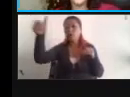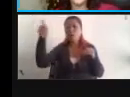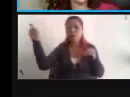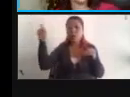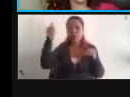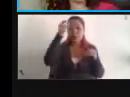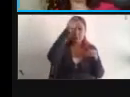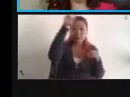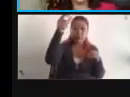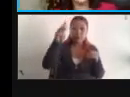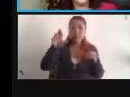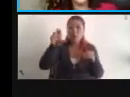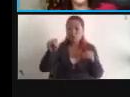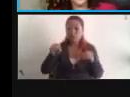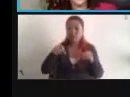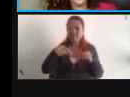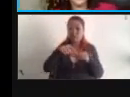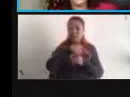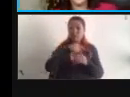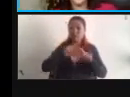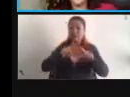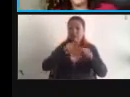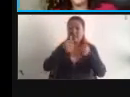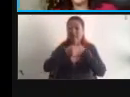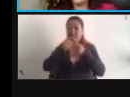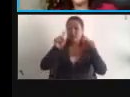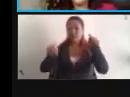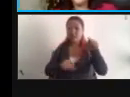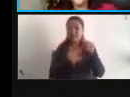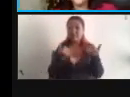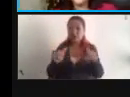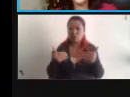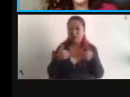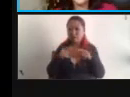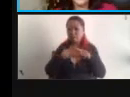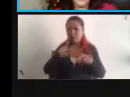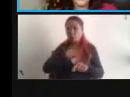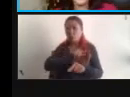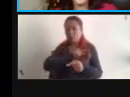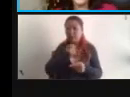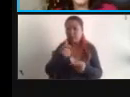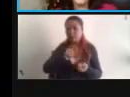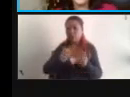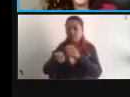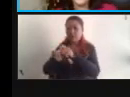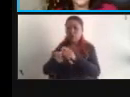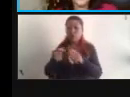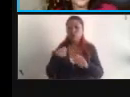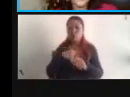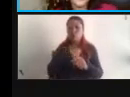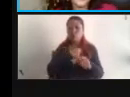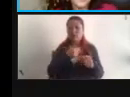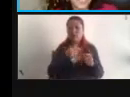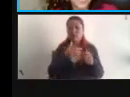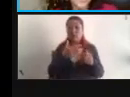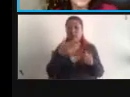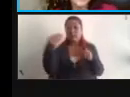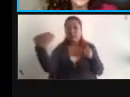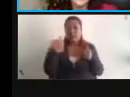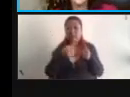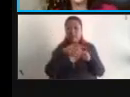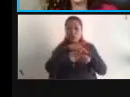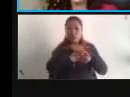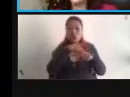hazards are still going to be present, but they change a little bit in their quality. So as we leave, the distance from Earth is going to